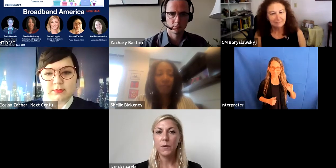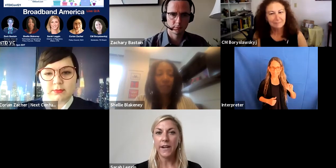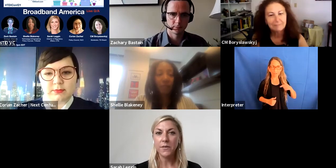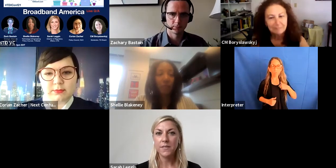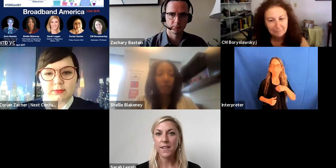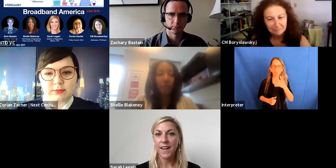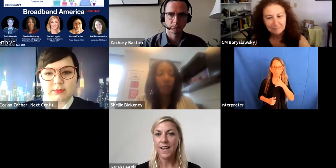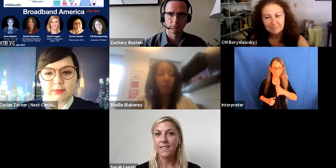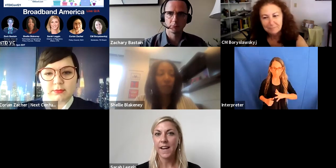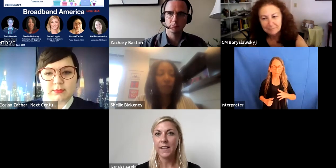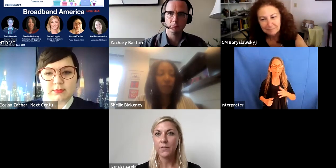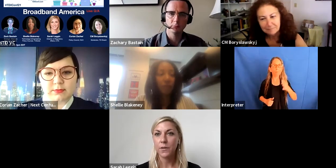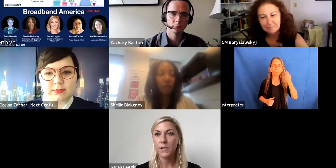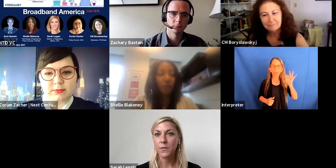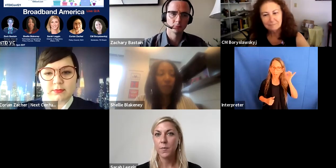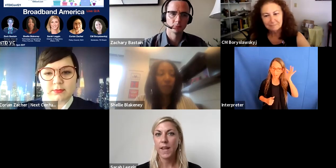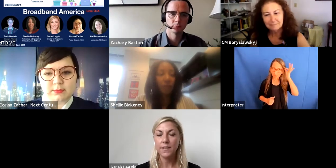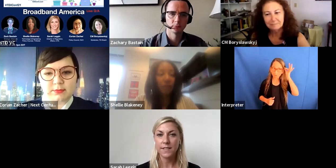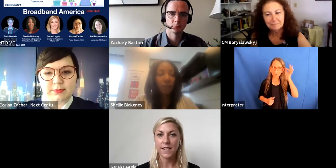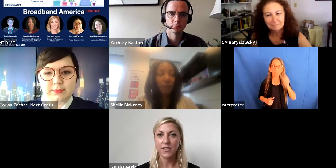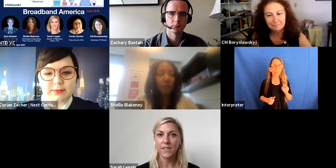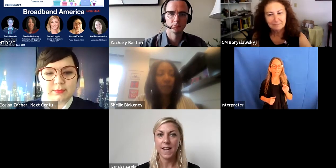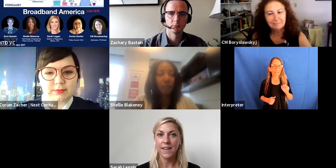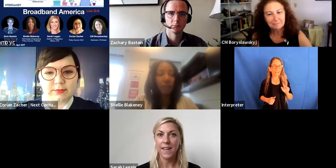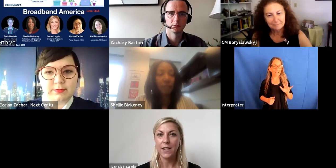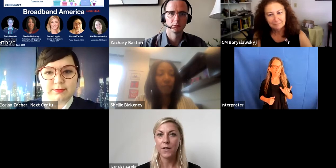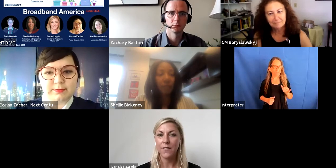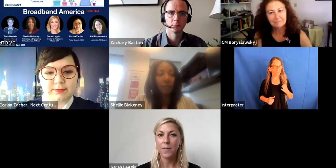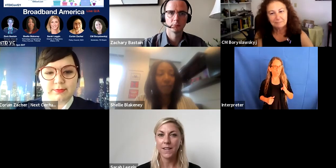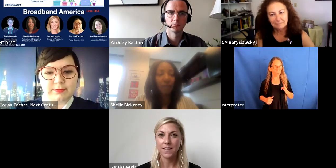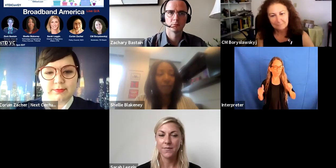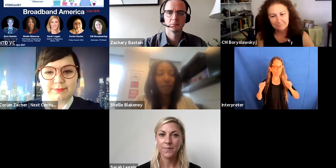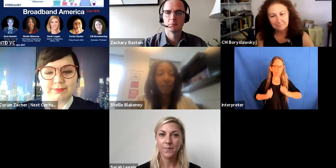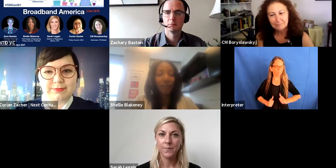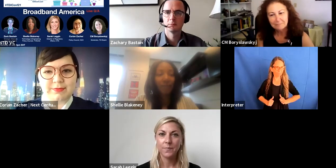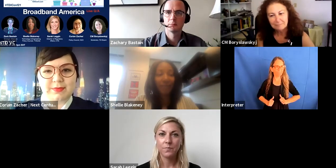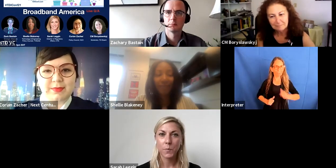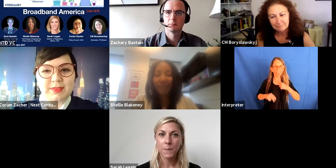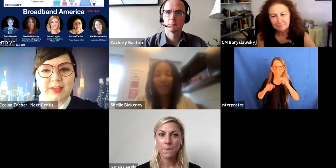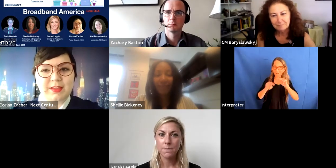blue blouse. And I look forward to our panel discussion today. Thank you for having me.